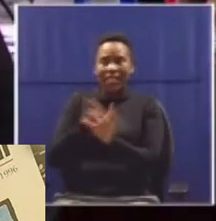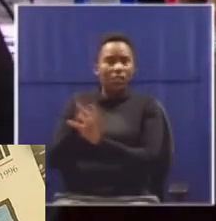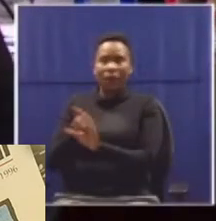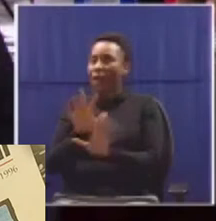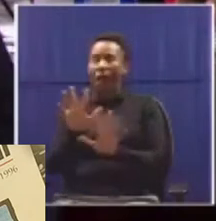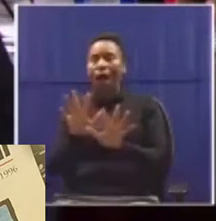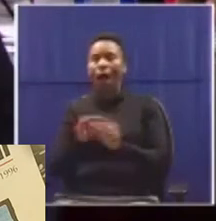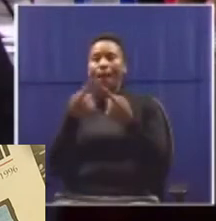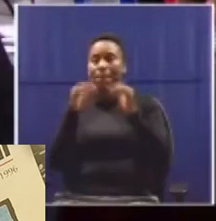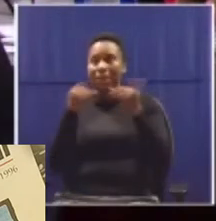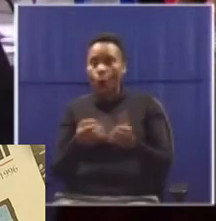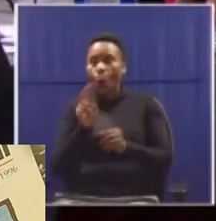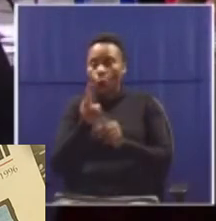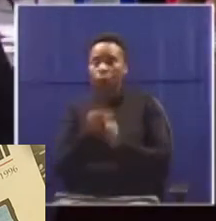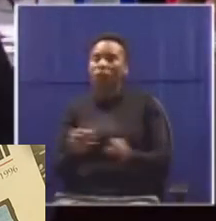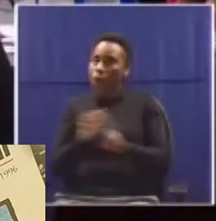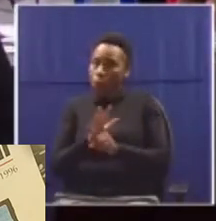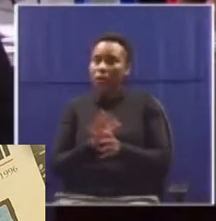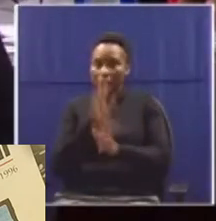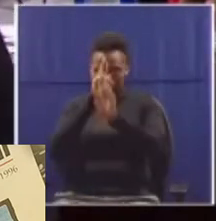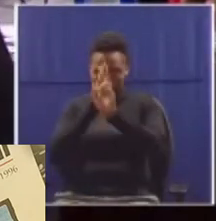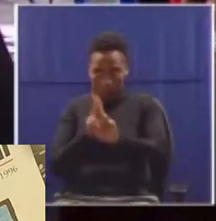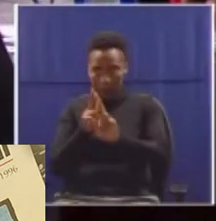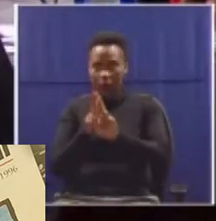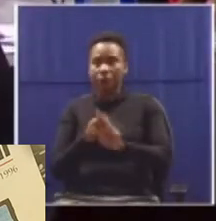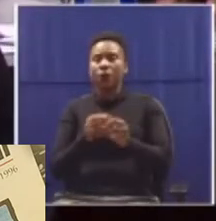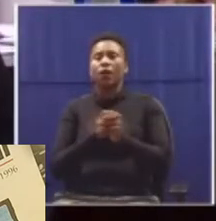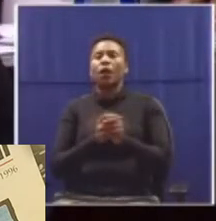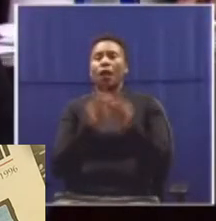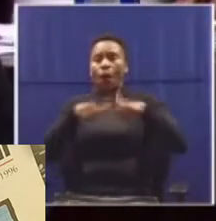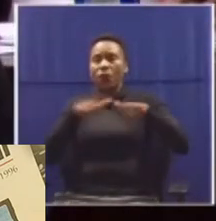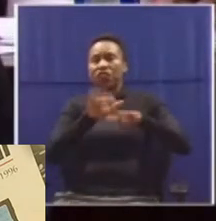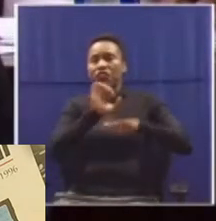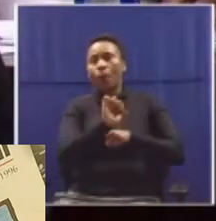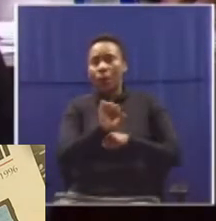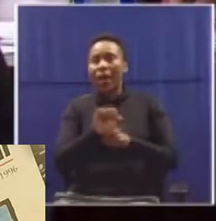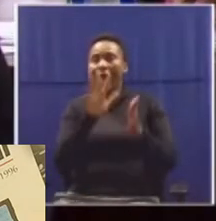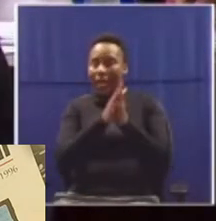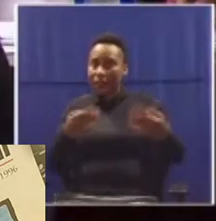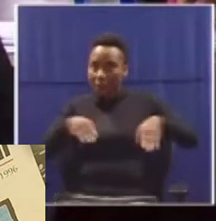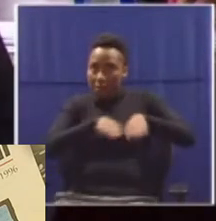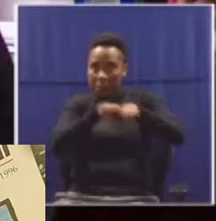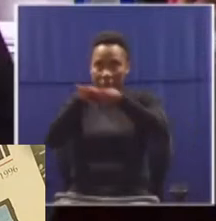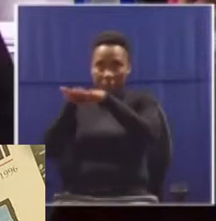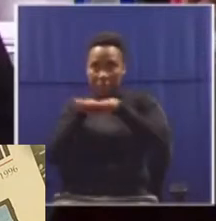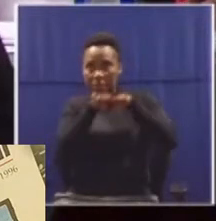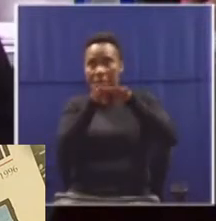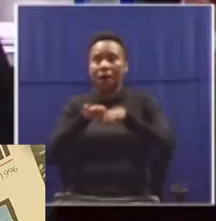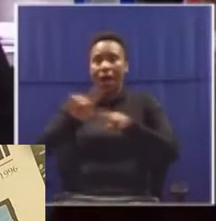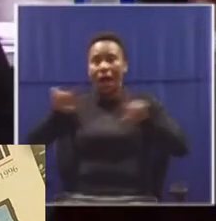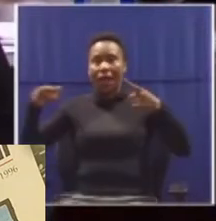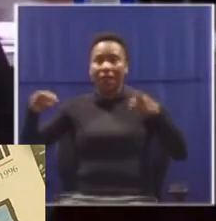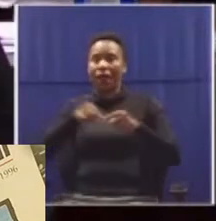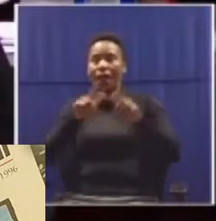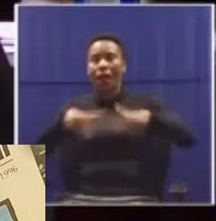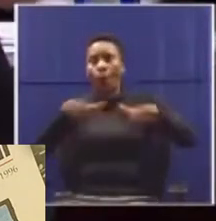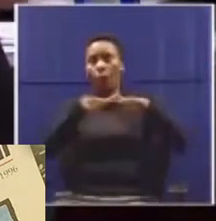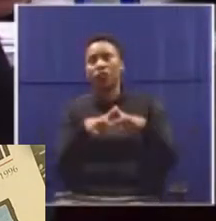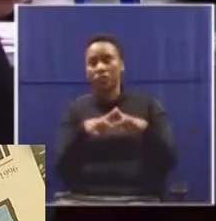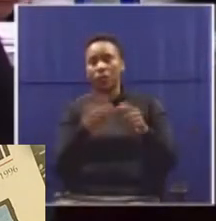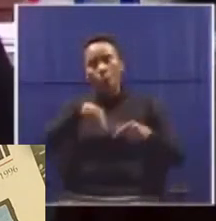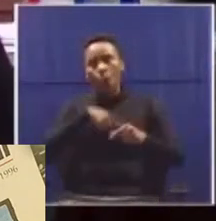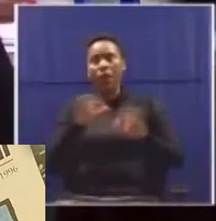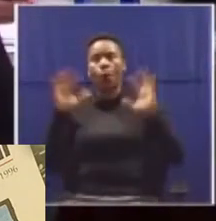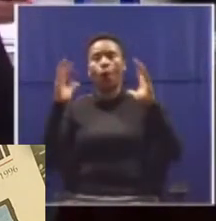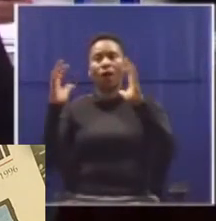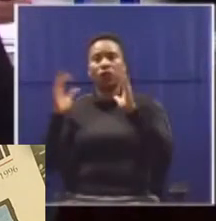recognition on South African sign language and place it on an equal footing with other languages we offer a warm congratulations